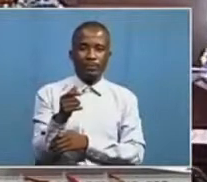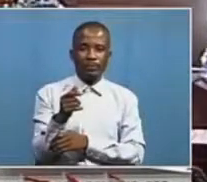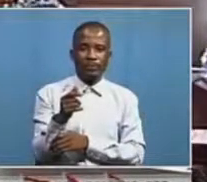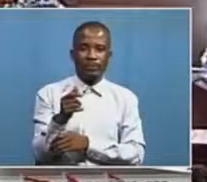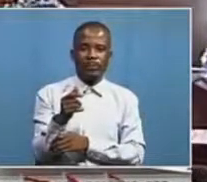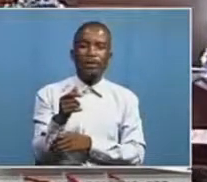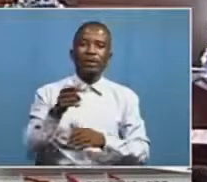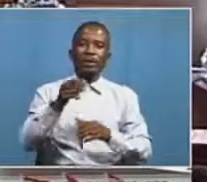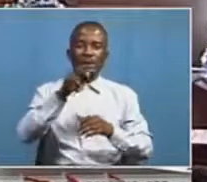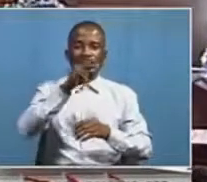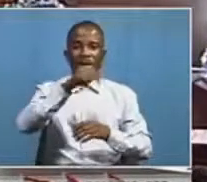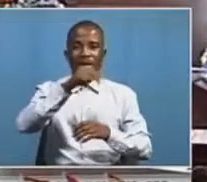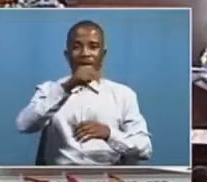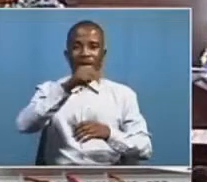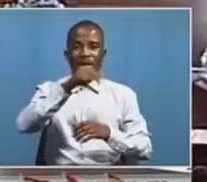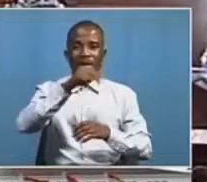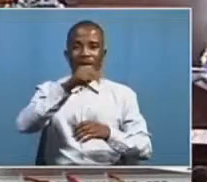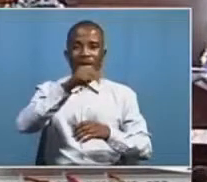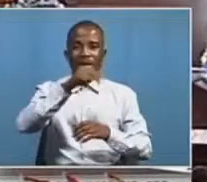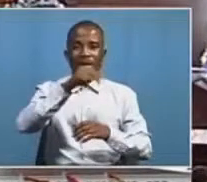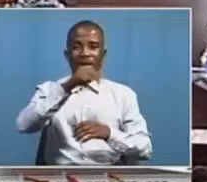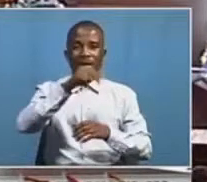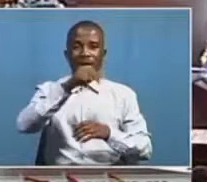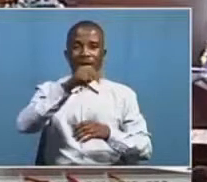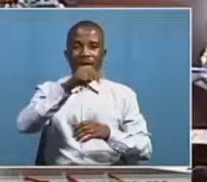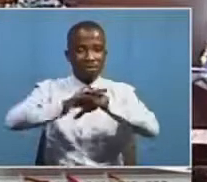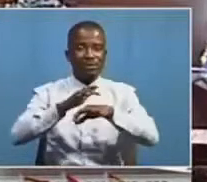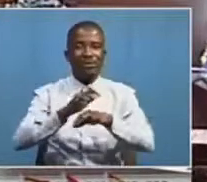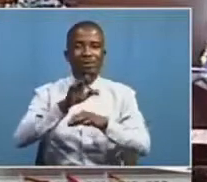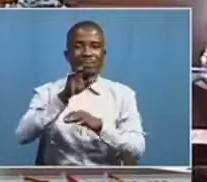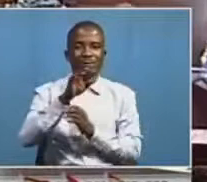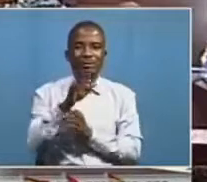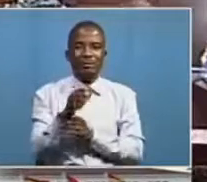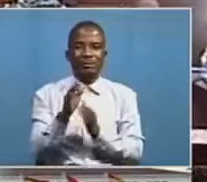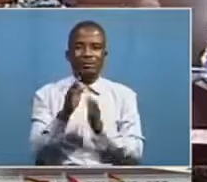Question: the original figure is